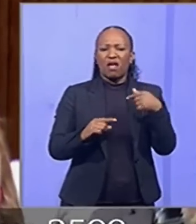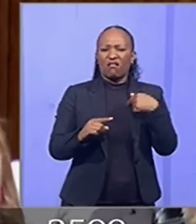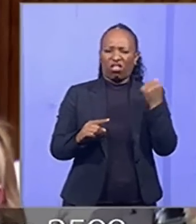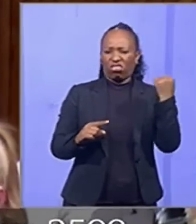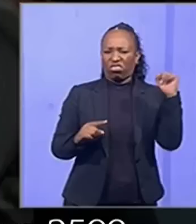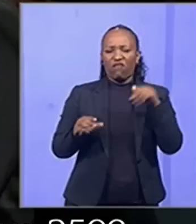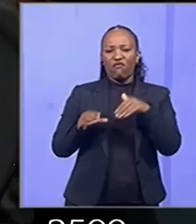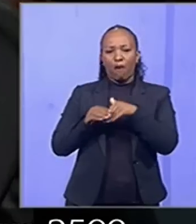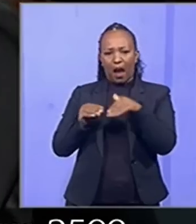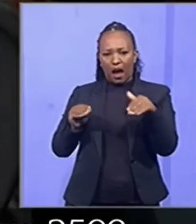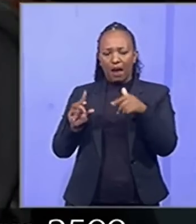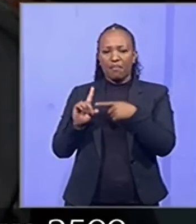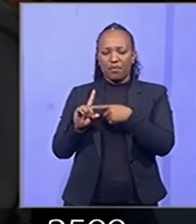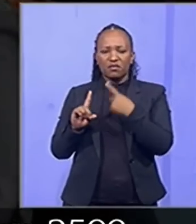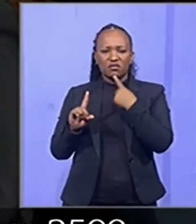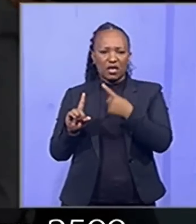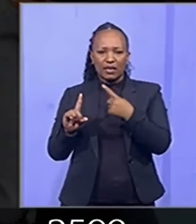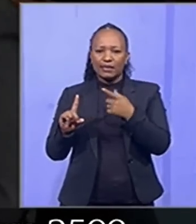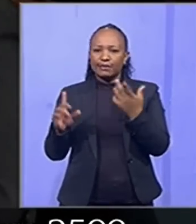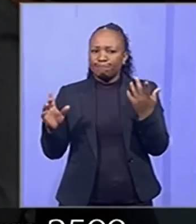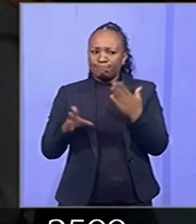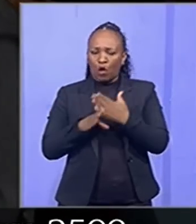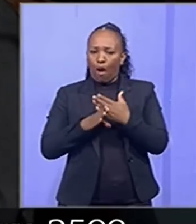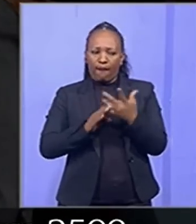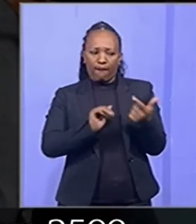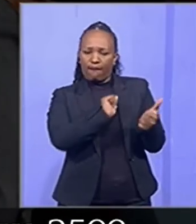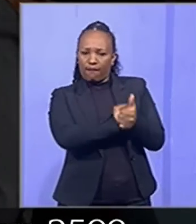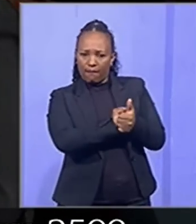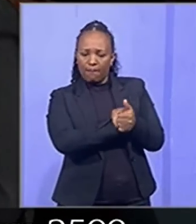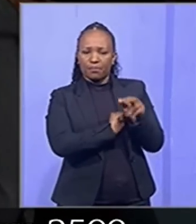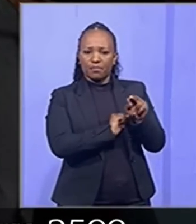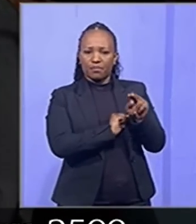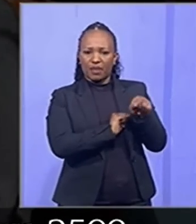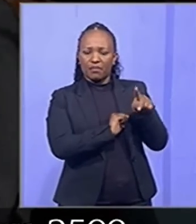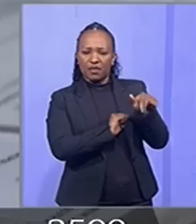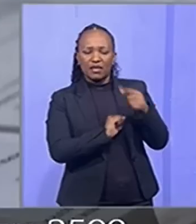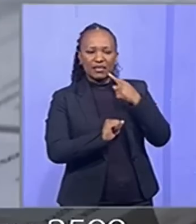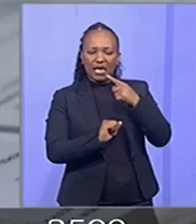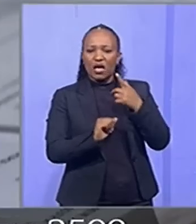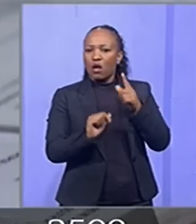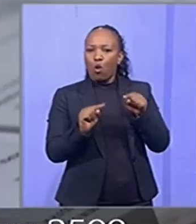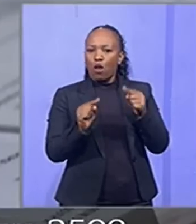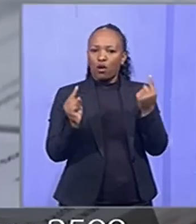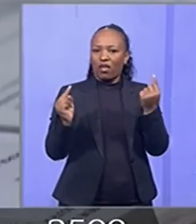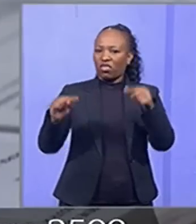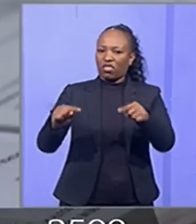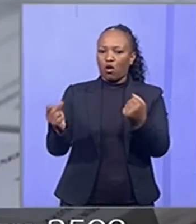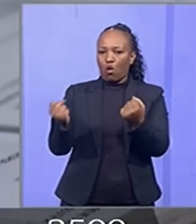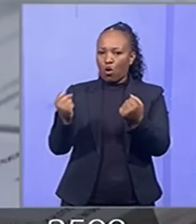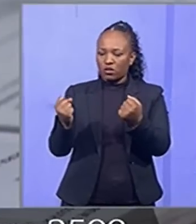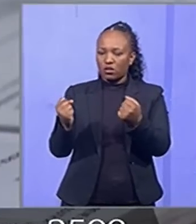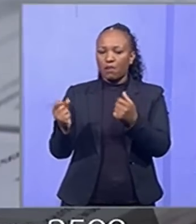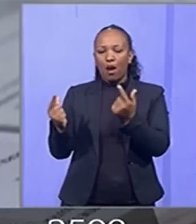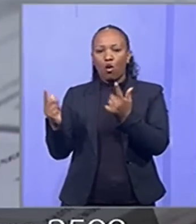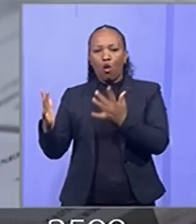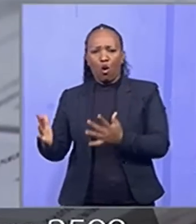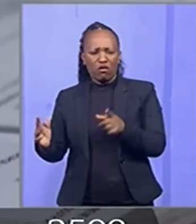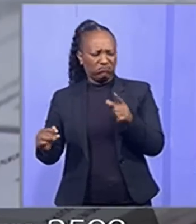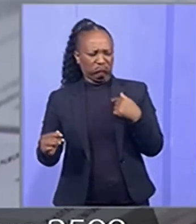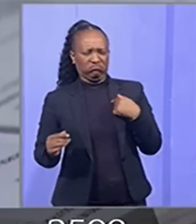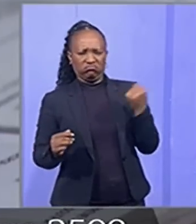beili ba re ga ana tšhomišano le botšhotšhiši le gore o tlo efoga go tla kgorong ya tsheko. Boramolao ba gagwe ba ganetšana